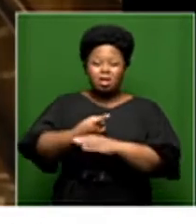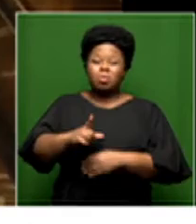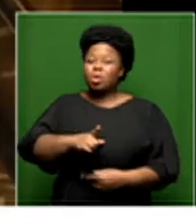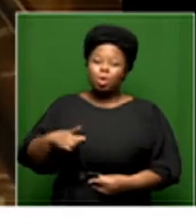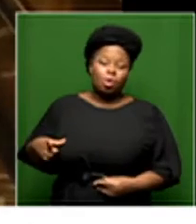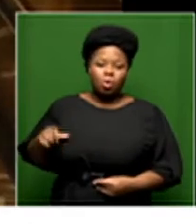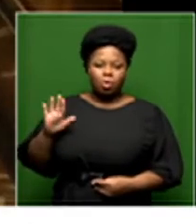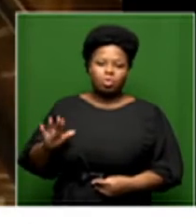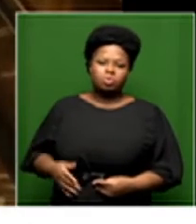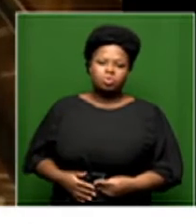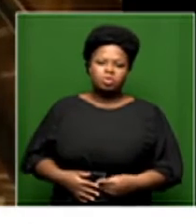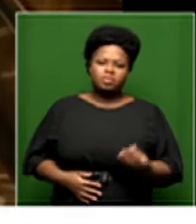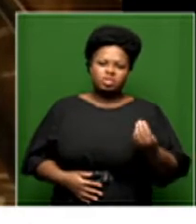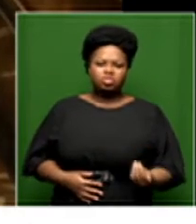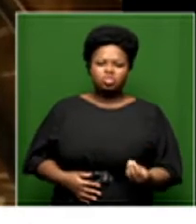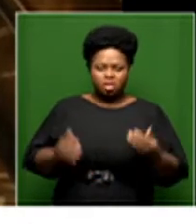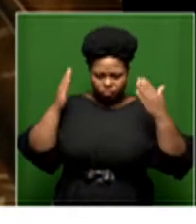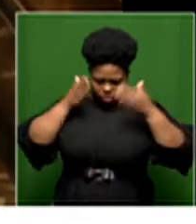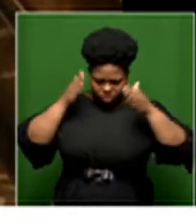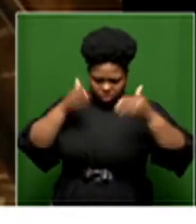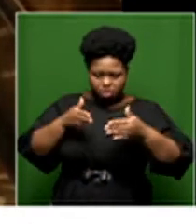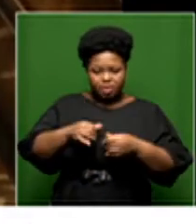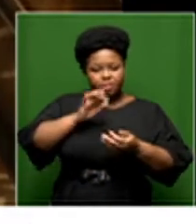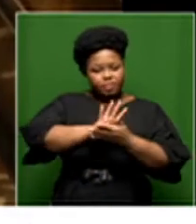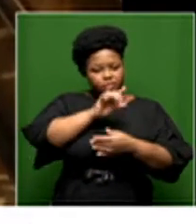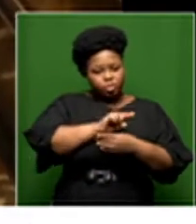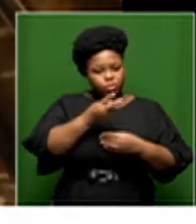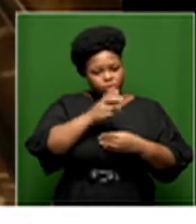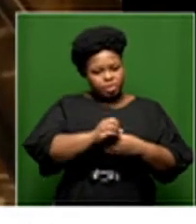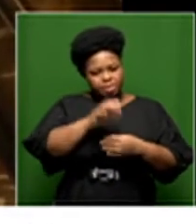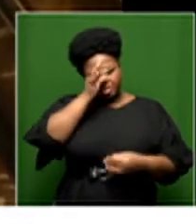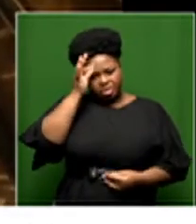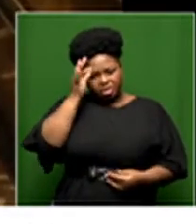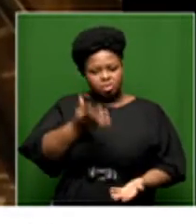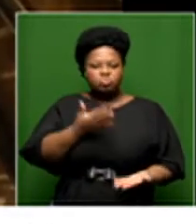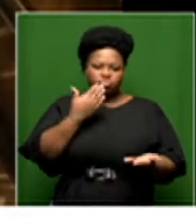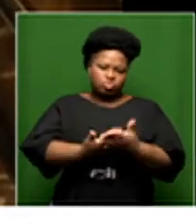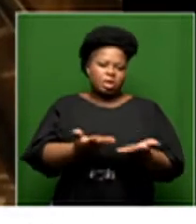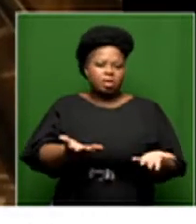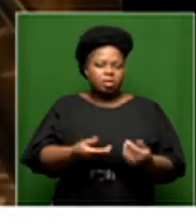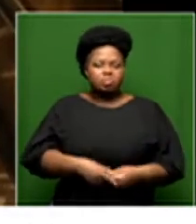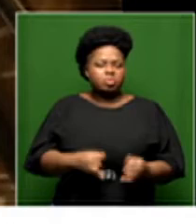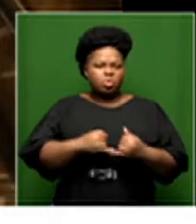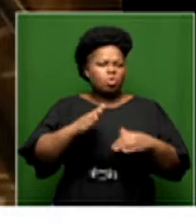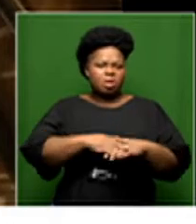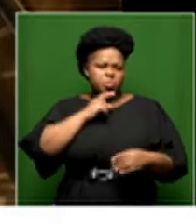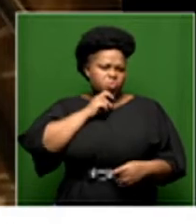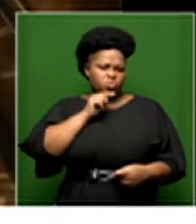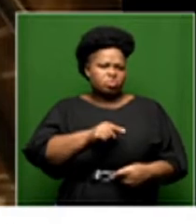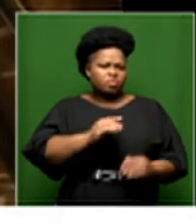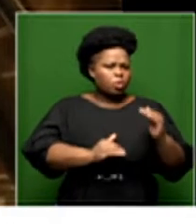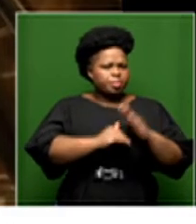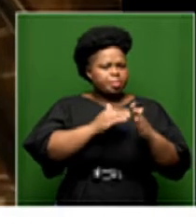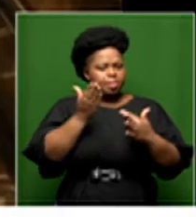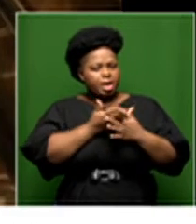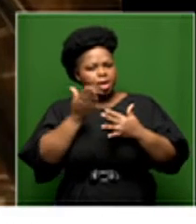long. So to have a child's attention for 15 to 20 minutes, you can do that effectively through an online program. What